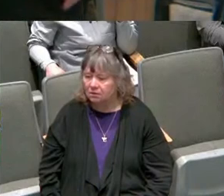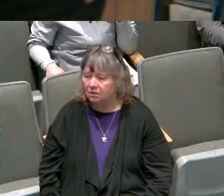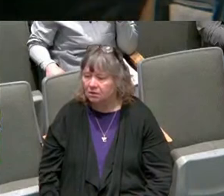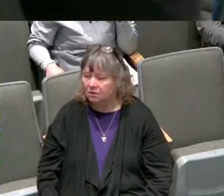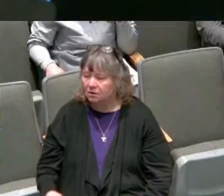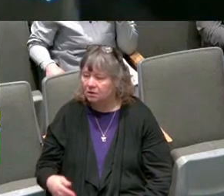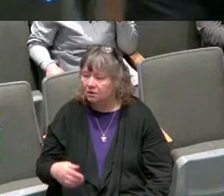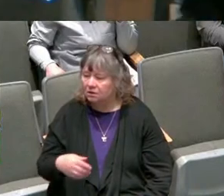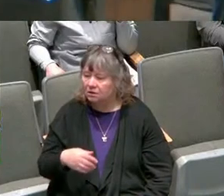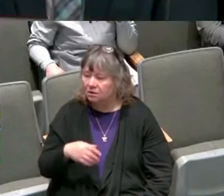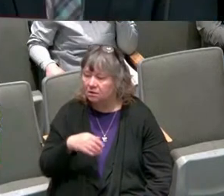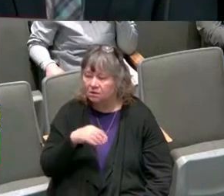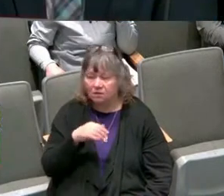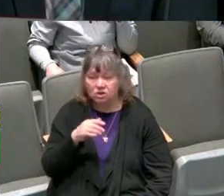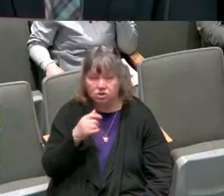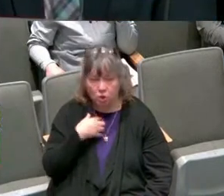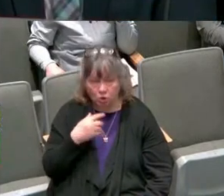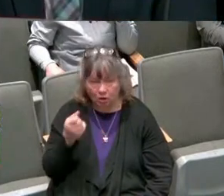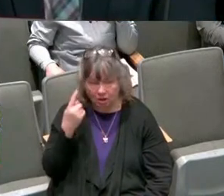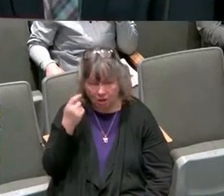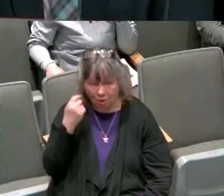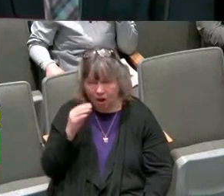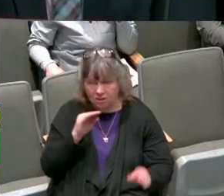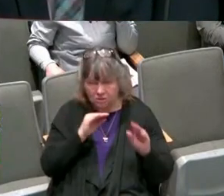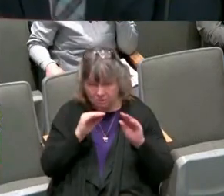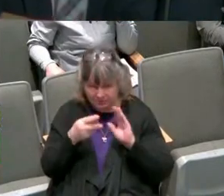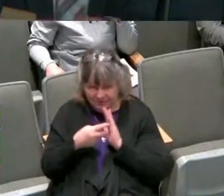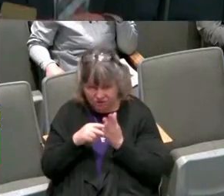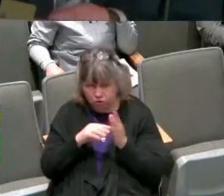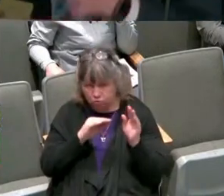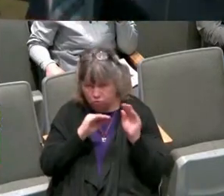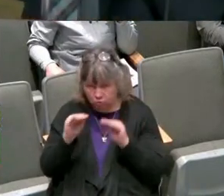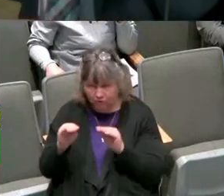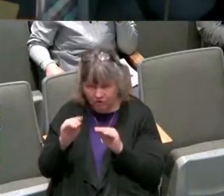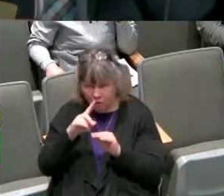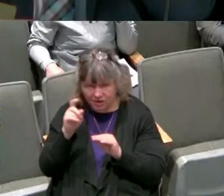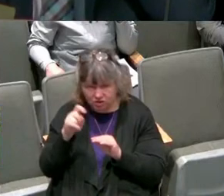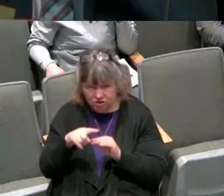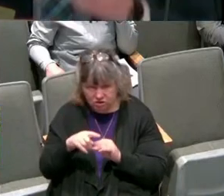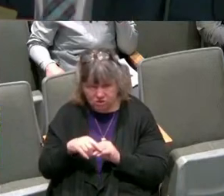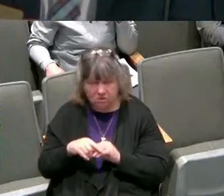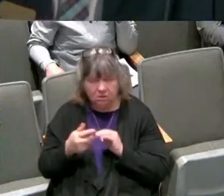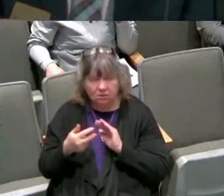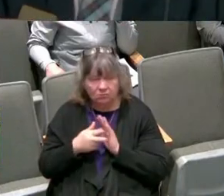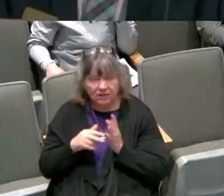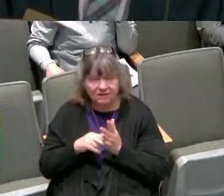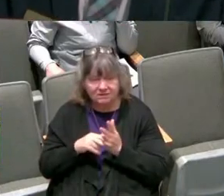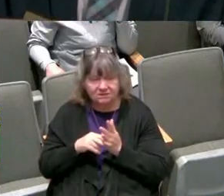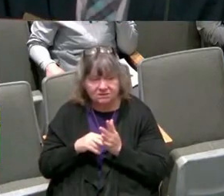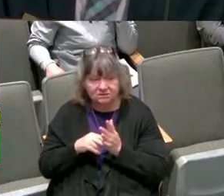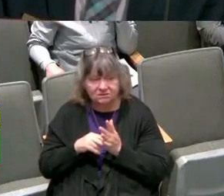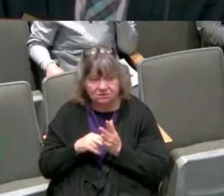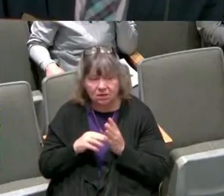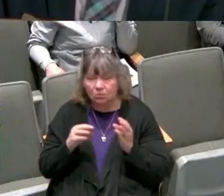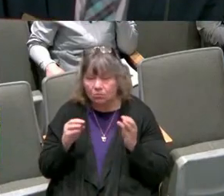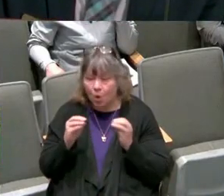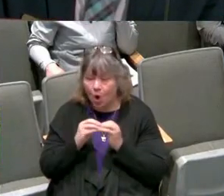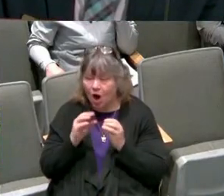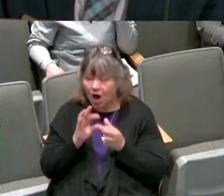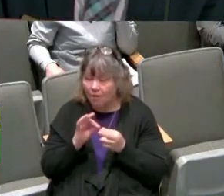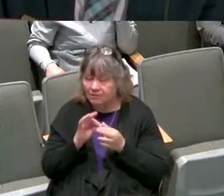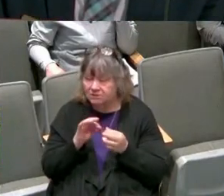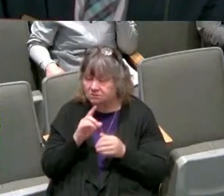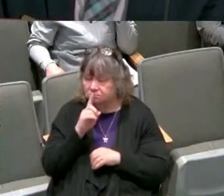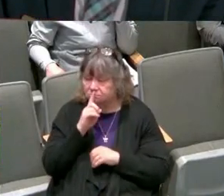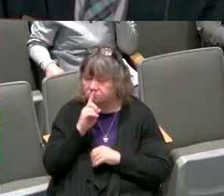so everybody understands what it means to move the question is then we don't entertain any additional comments I